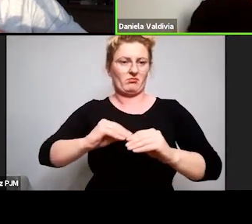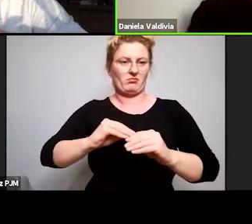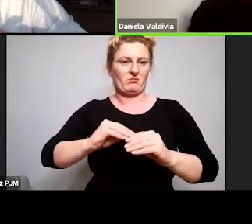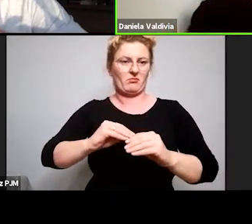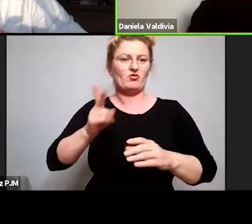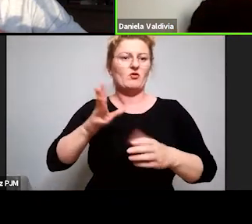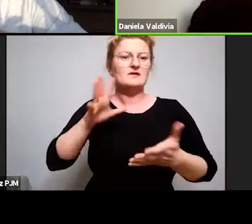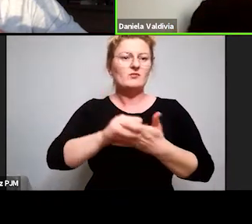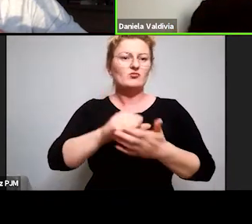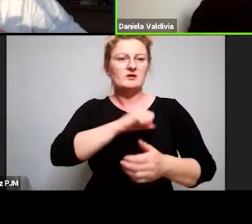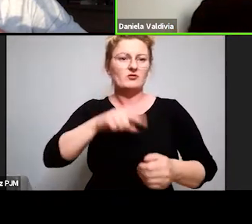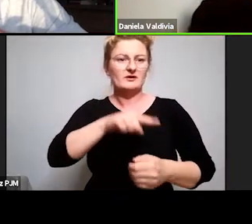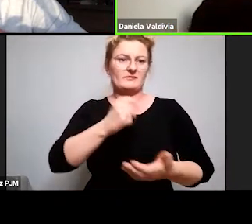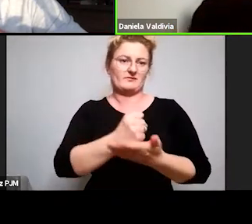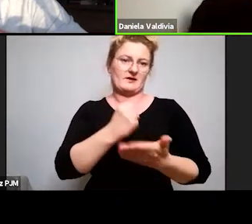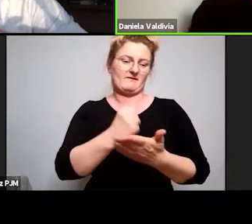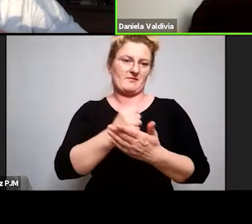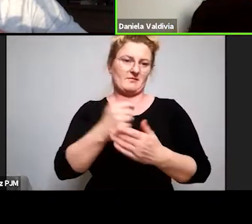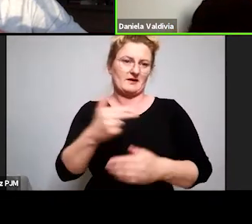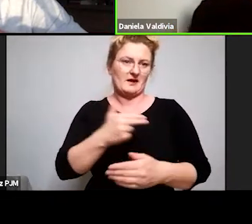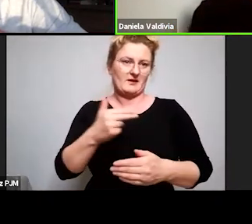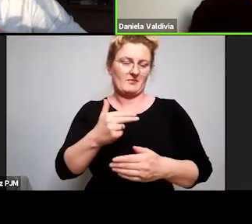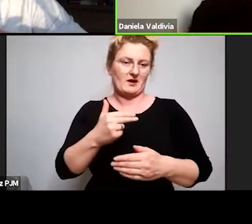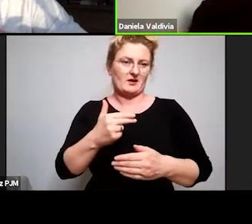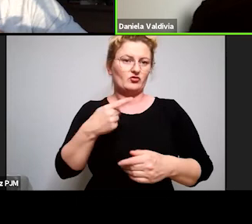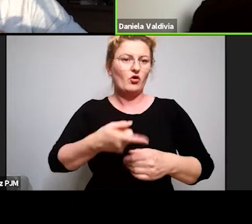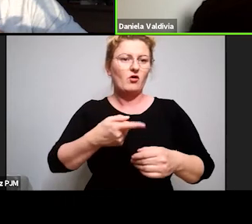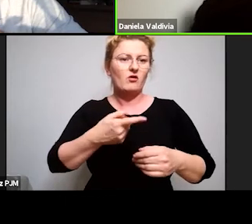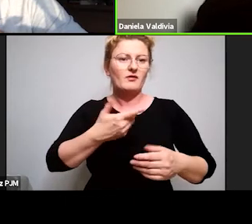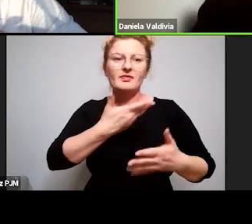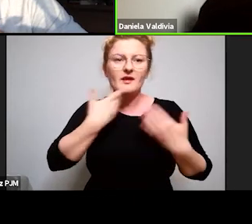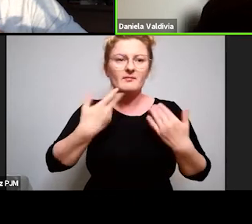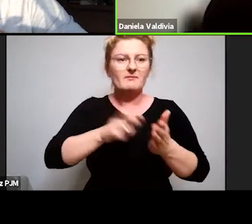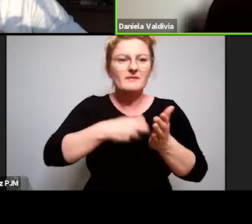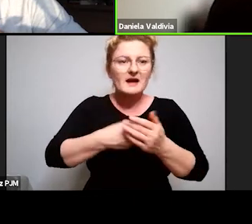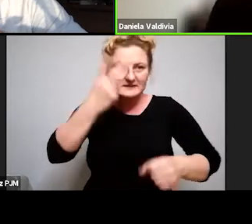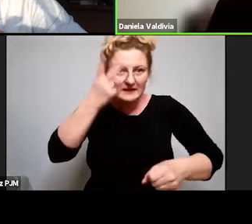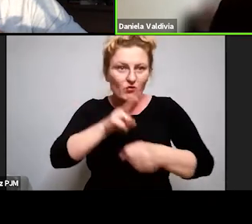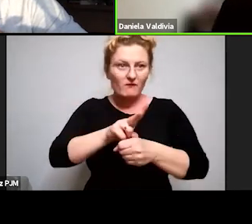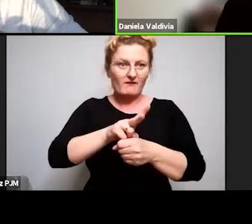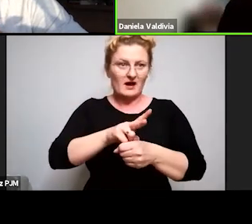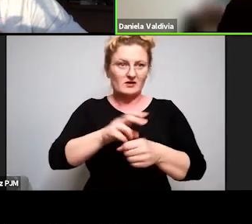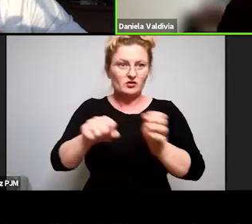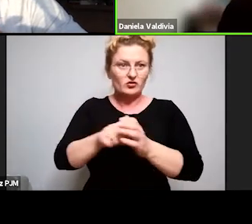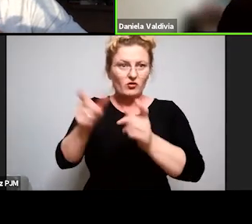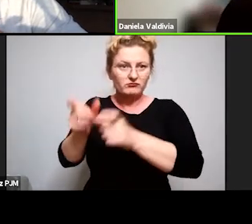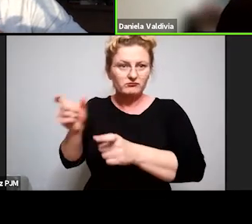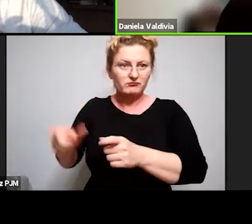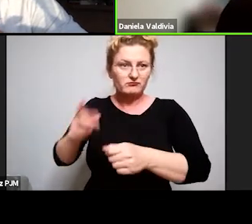people have in institutions. So I don't know how it's in Poland, but I